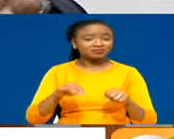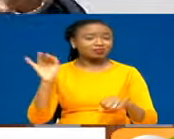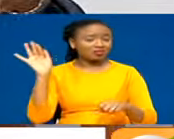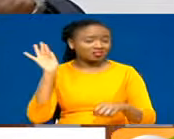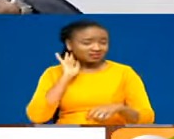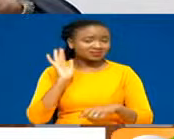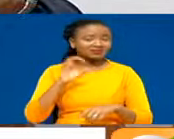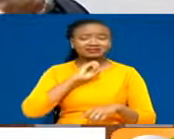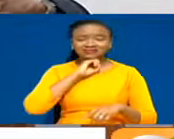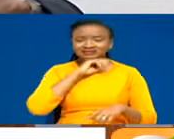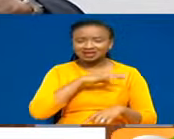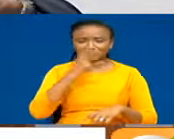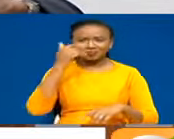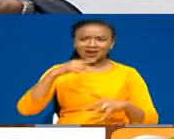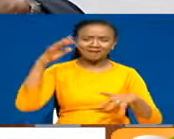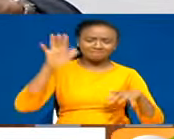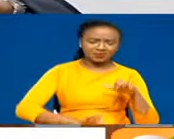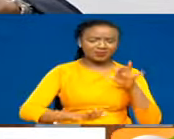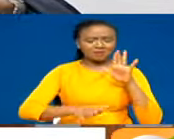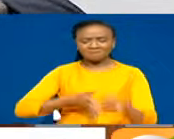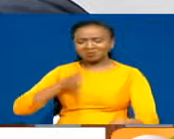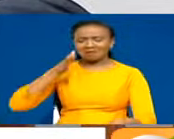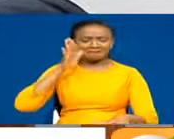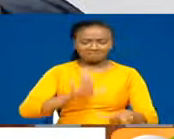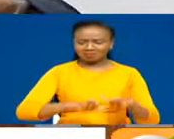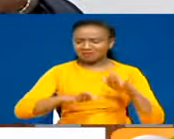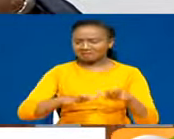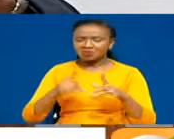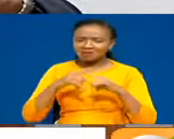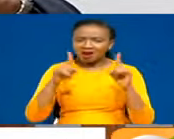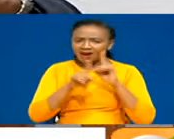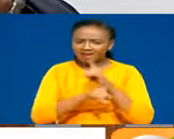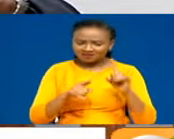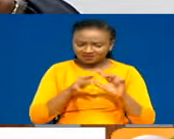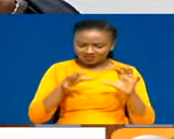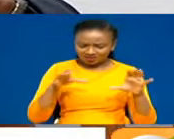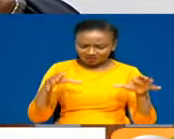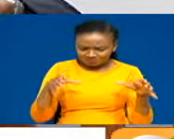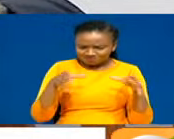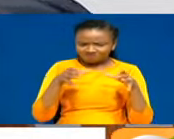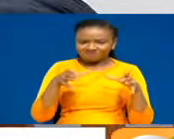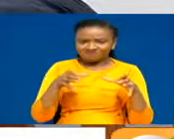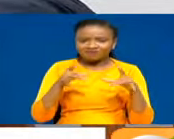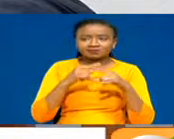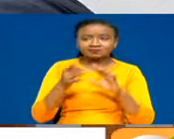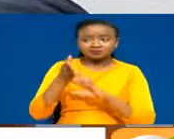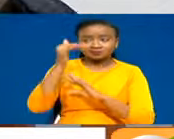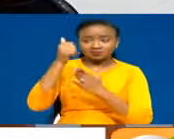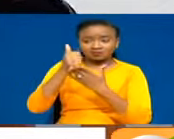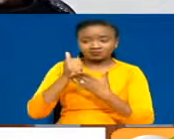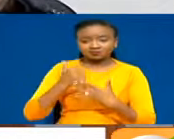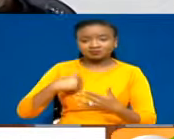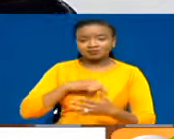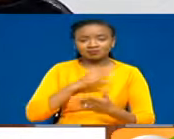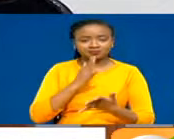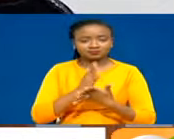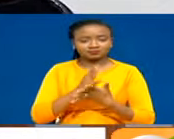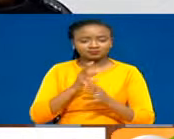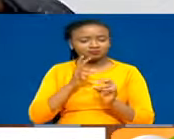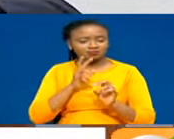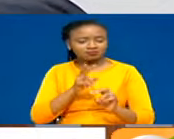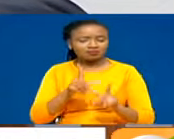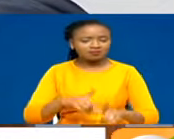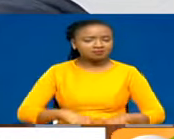we, everything was so closely knit, you know, and it gave us a chance to really look at